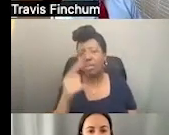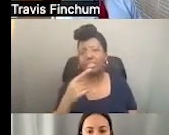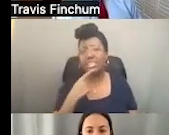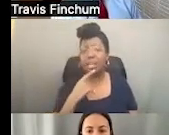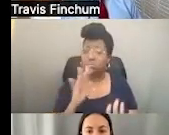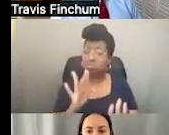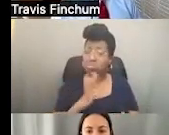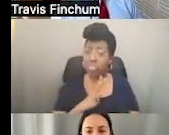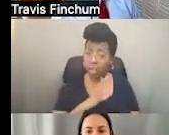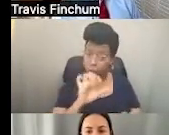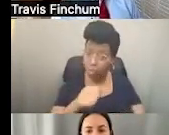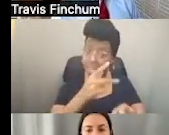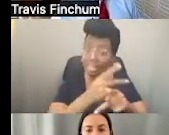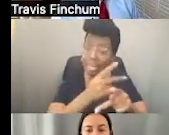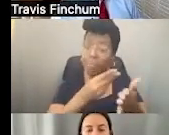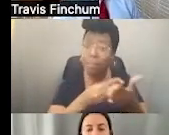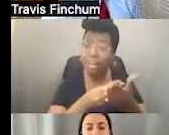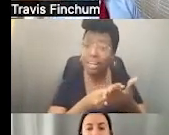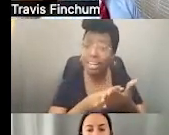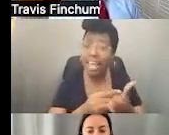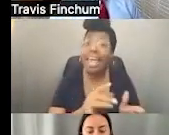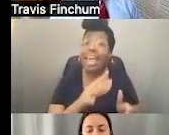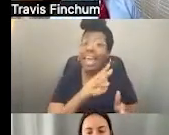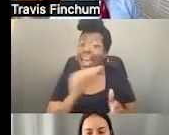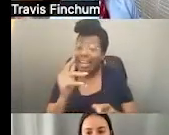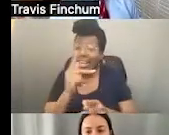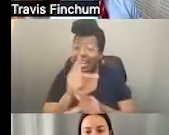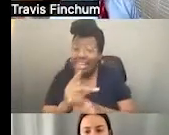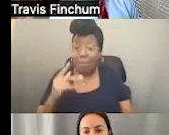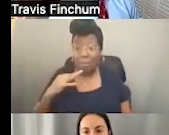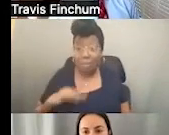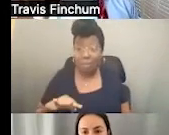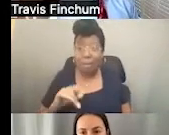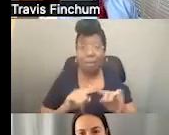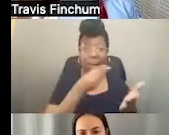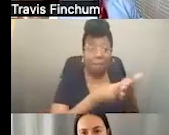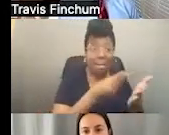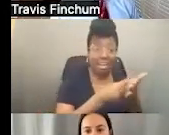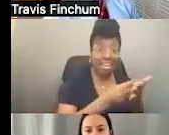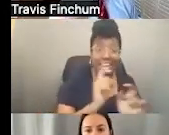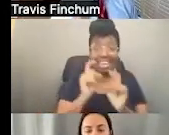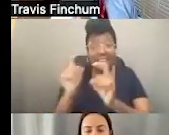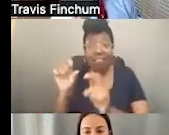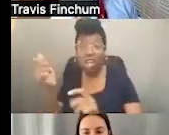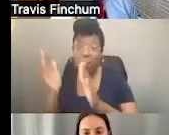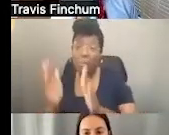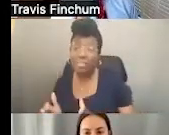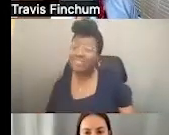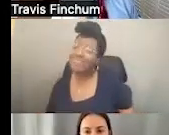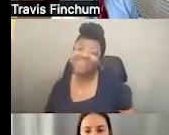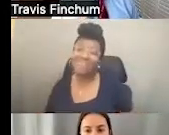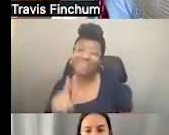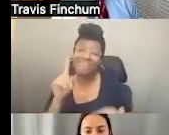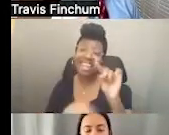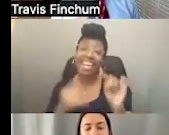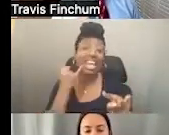money and you can keep the benefit, but you can't give the money to somebody else. At least you can't unless we're paid back for